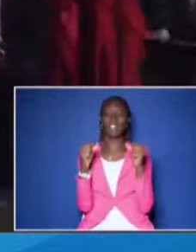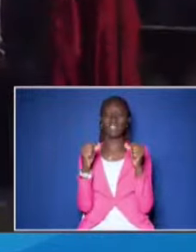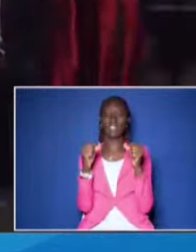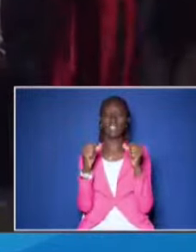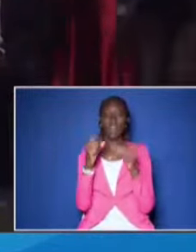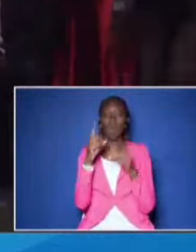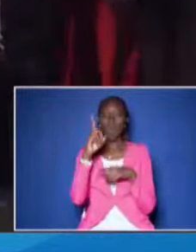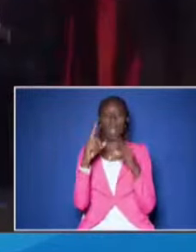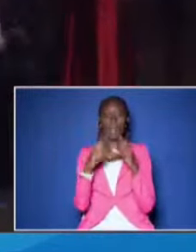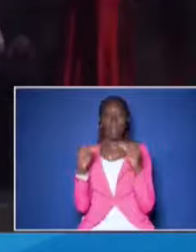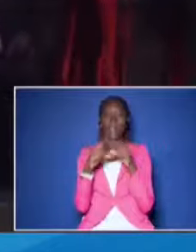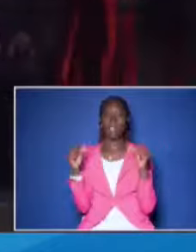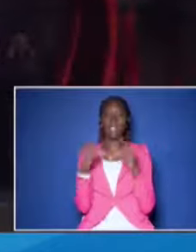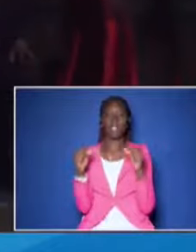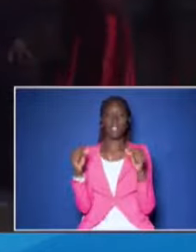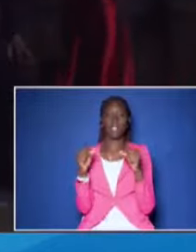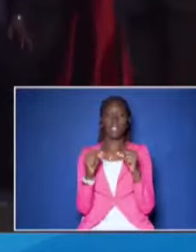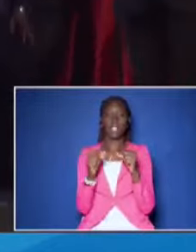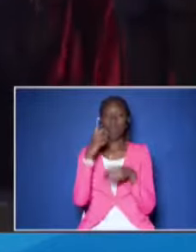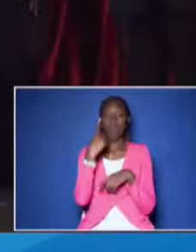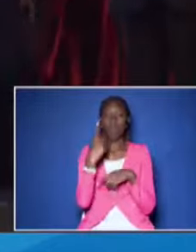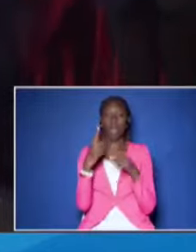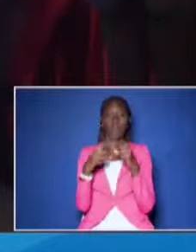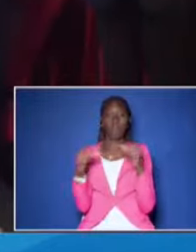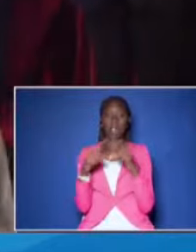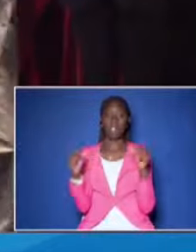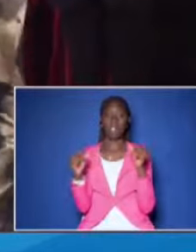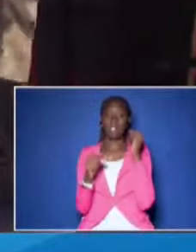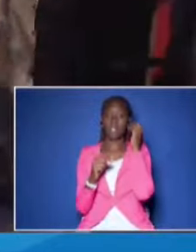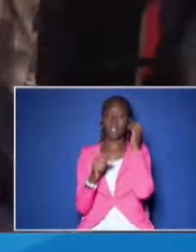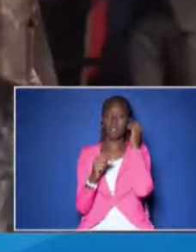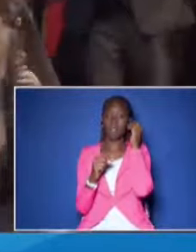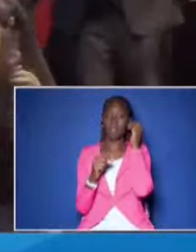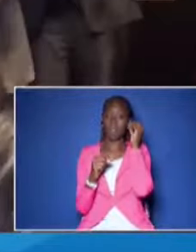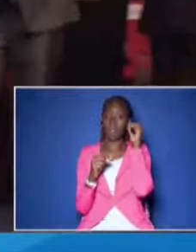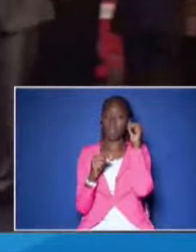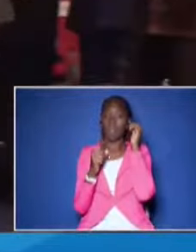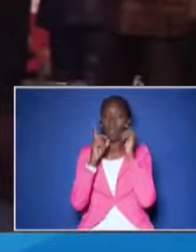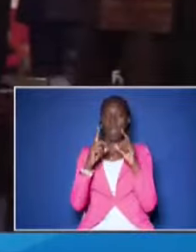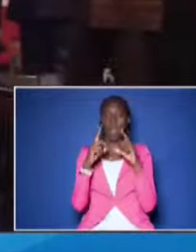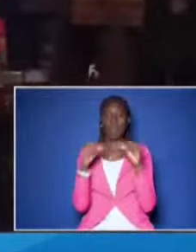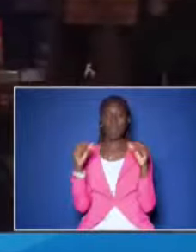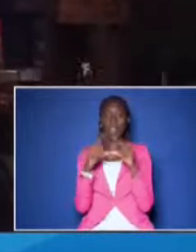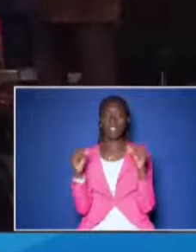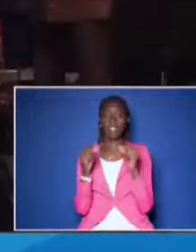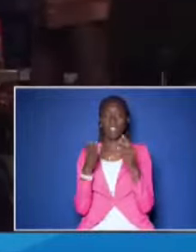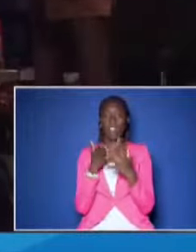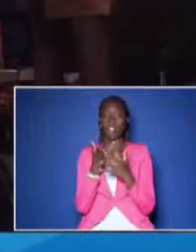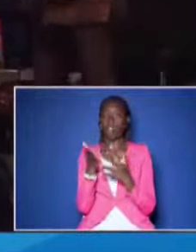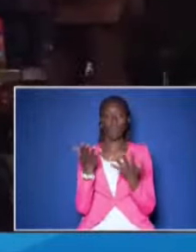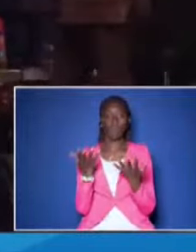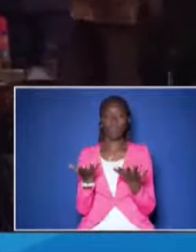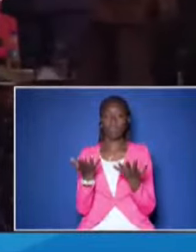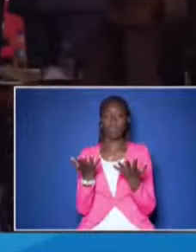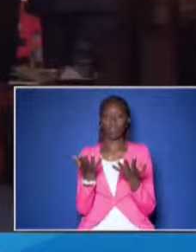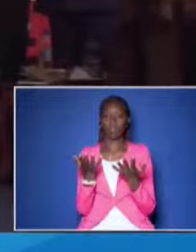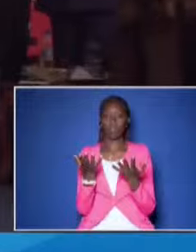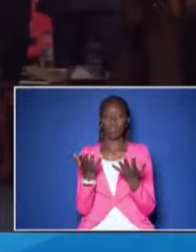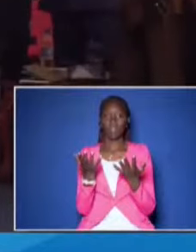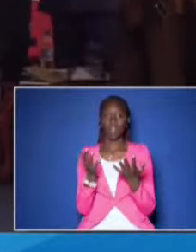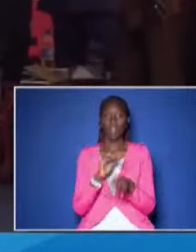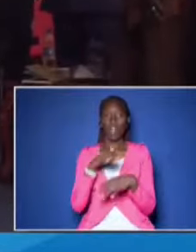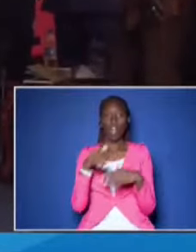one message one message Redemption through the Messiah what are